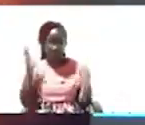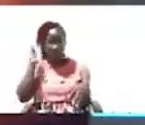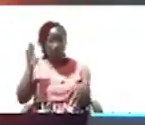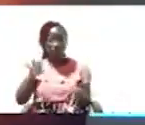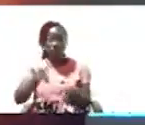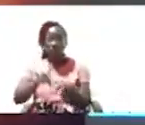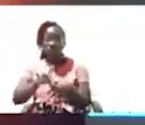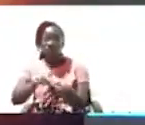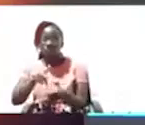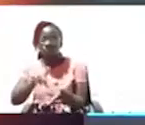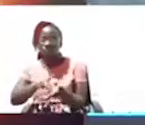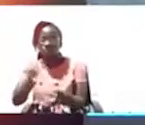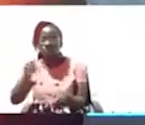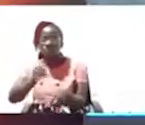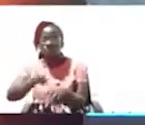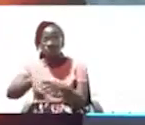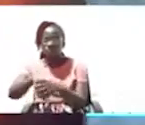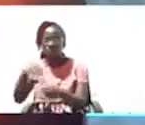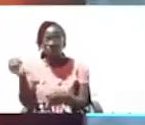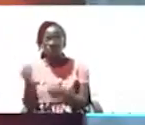It will bring you out.